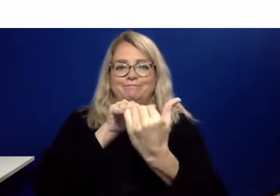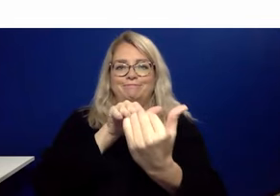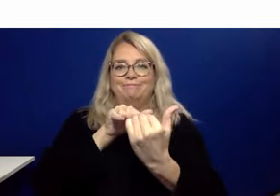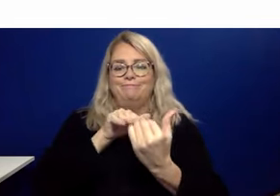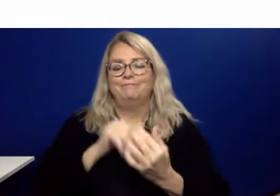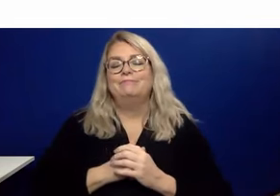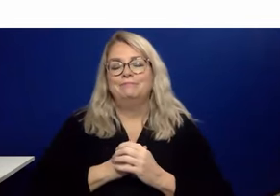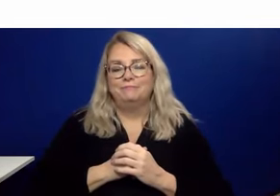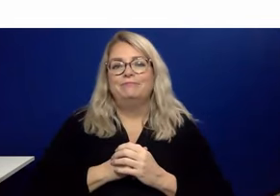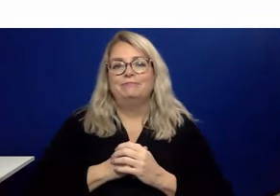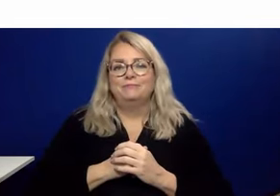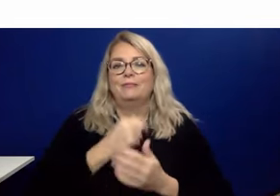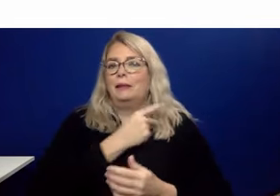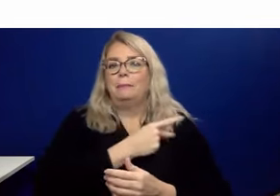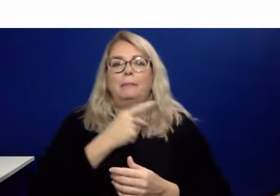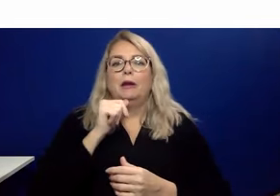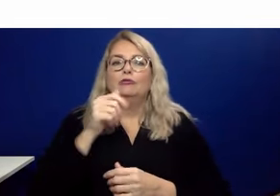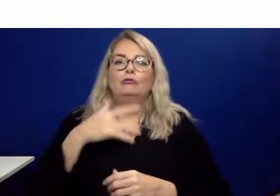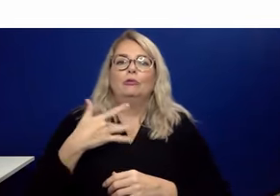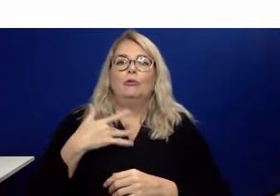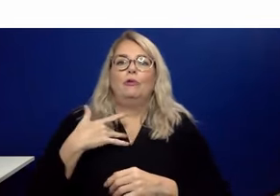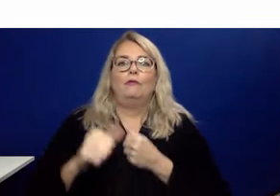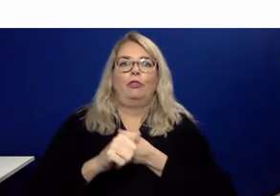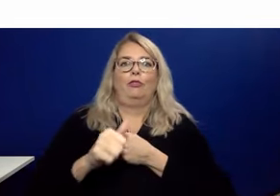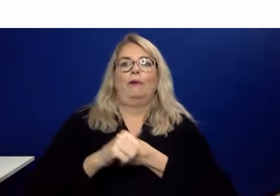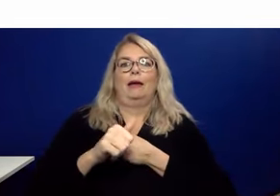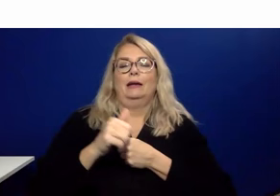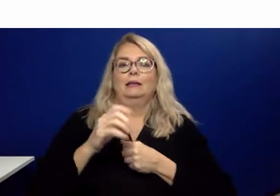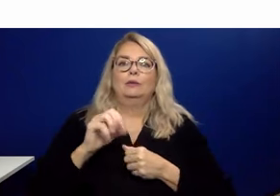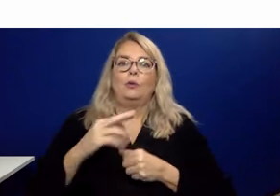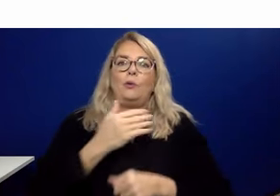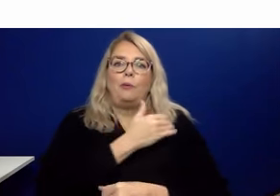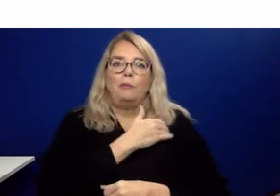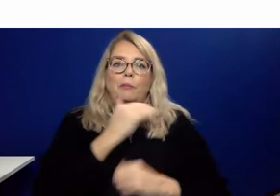Where patients don't feel threatened or feel there's a power hierarchy.